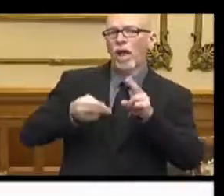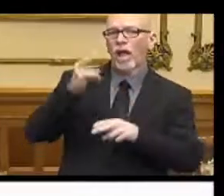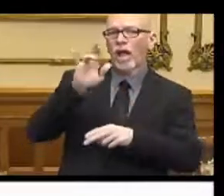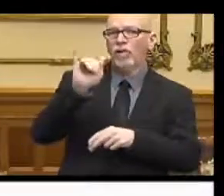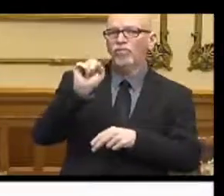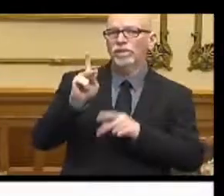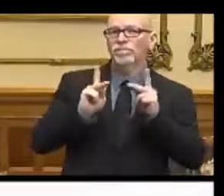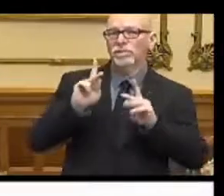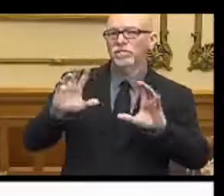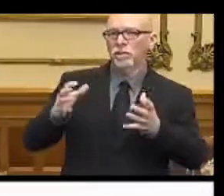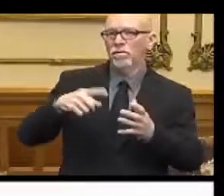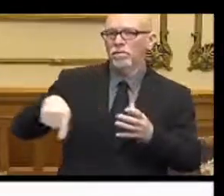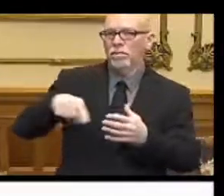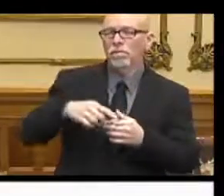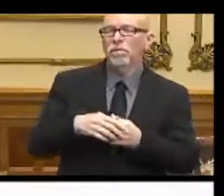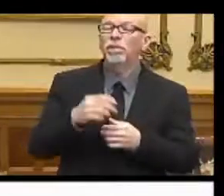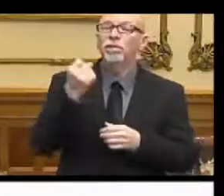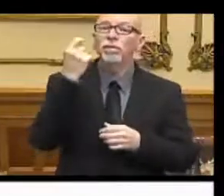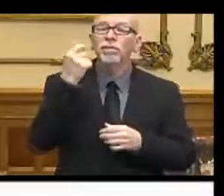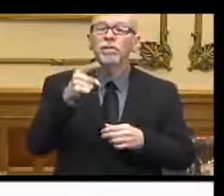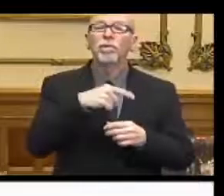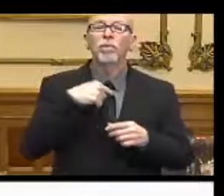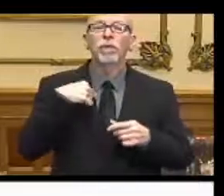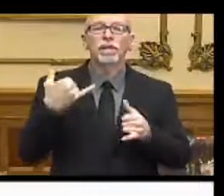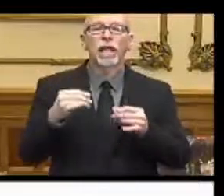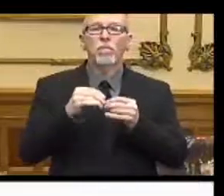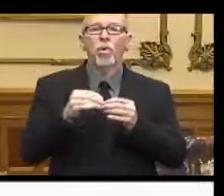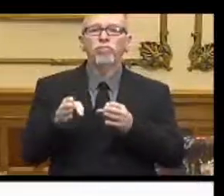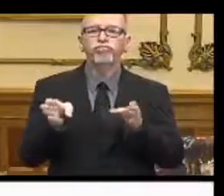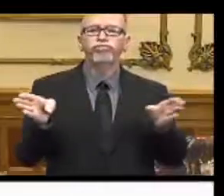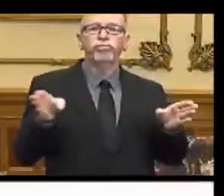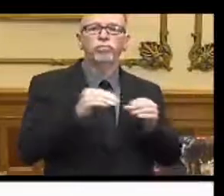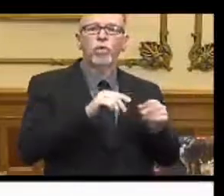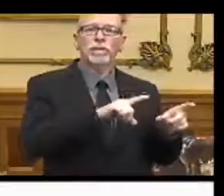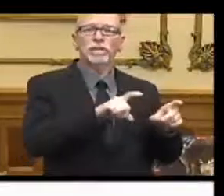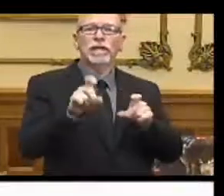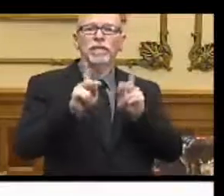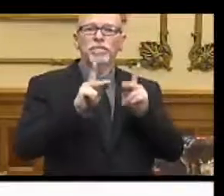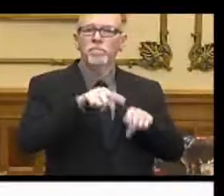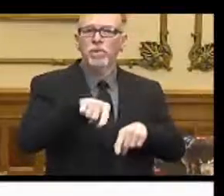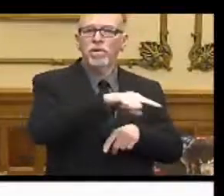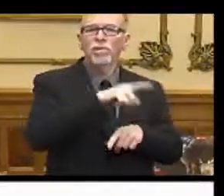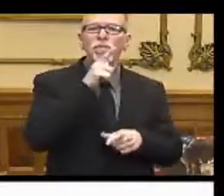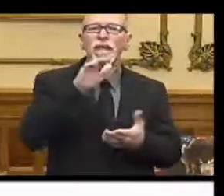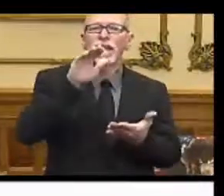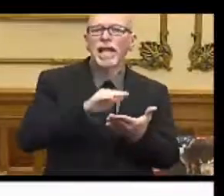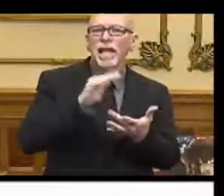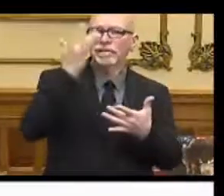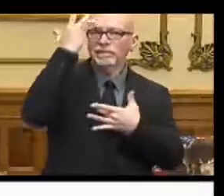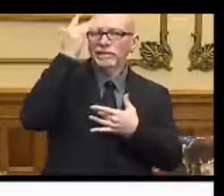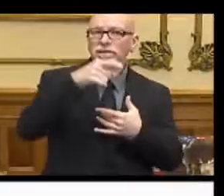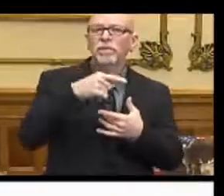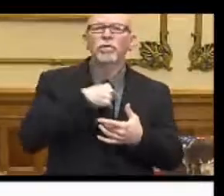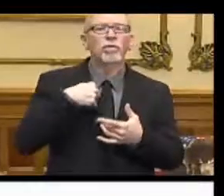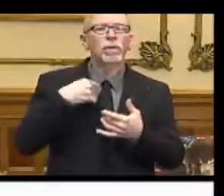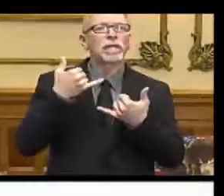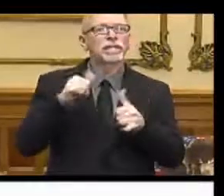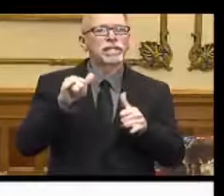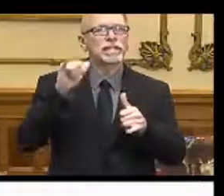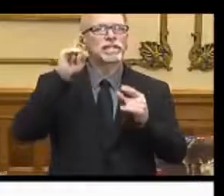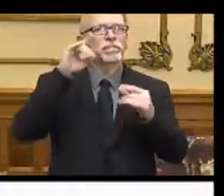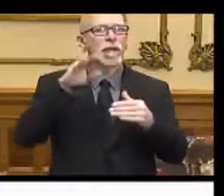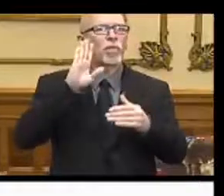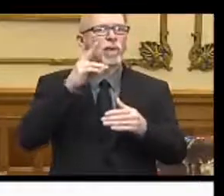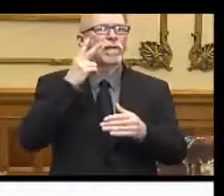risk populations. However, as we open up testing to larger groups of individuals who are less acutely ill, we continue to expect to